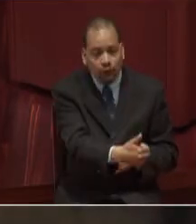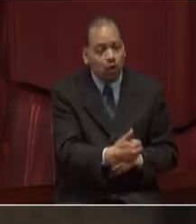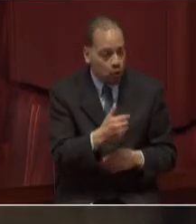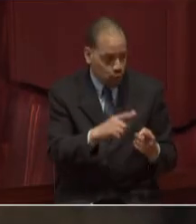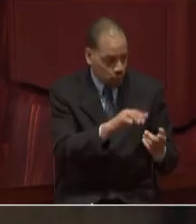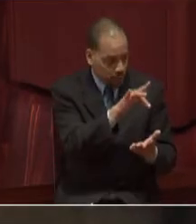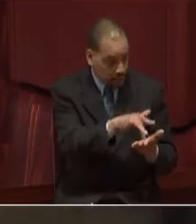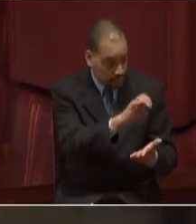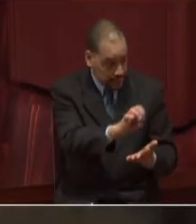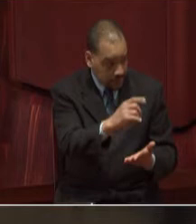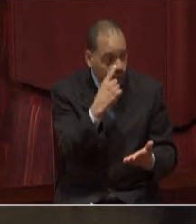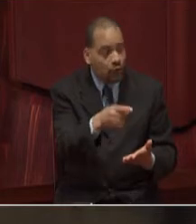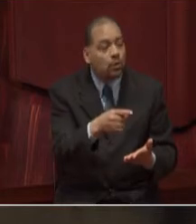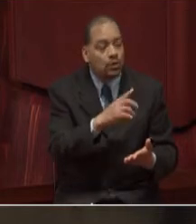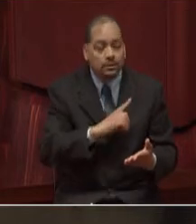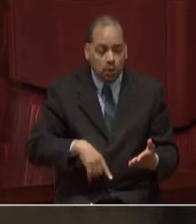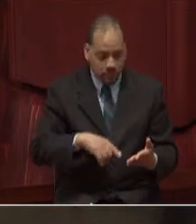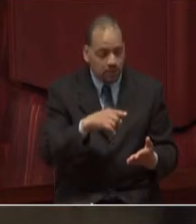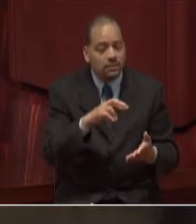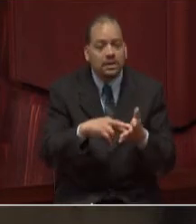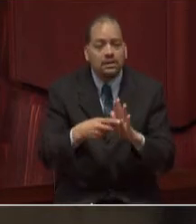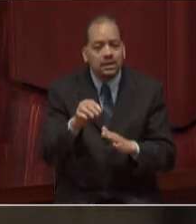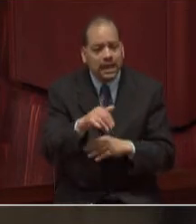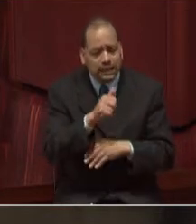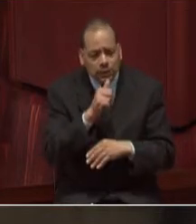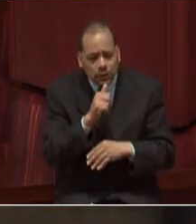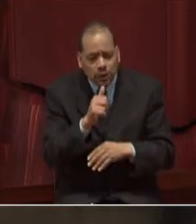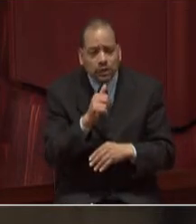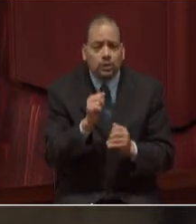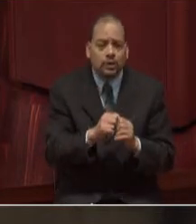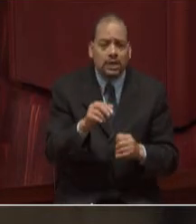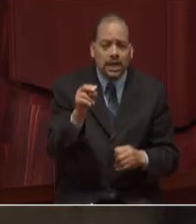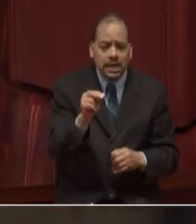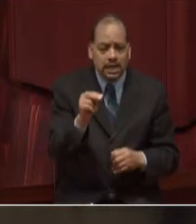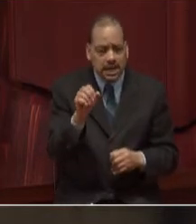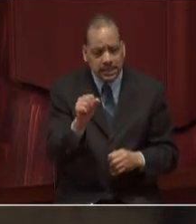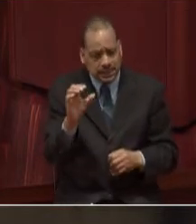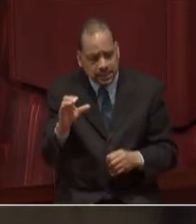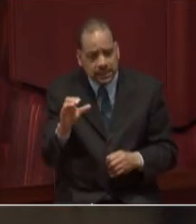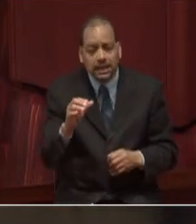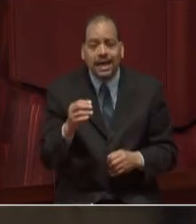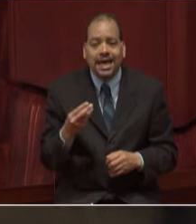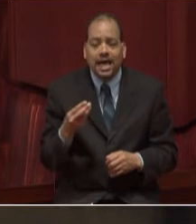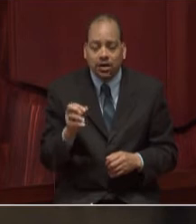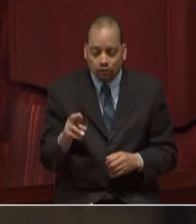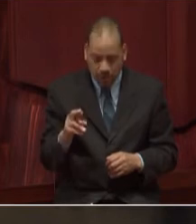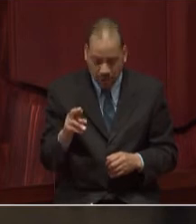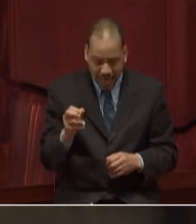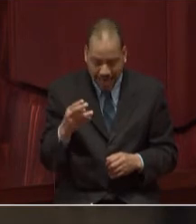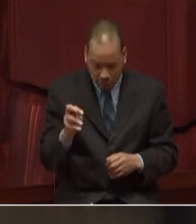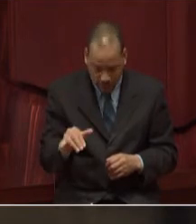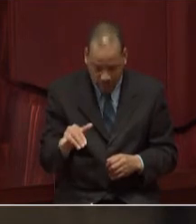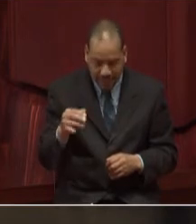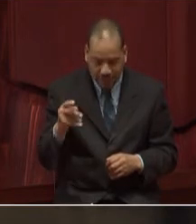Is the secrecy part of it, and the NSC and Henry Kissinger did not go on the Sunday talk shows to talk about American foreign policy, was that